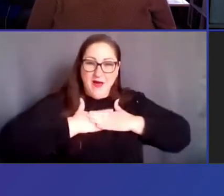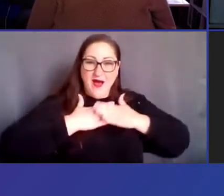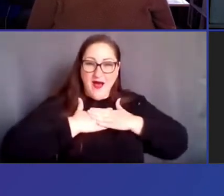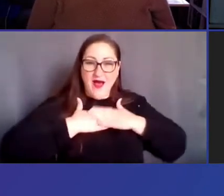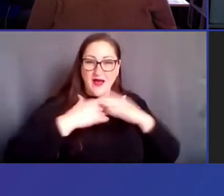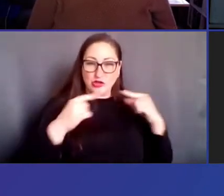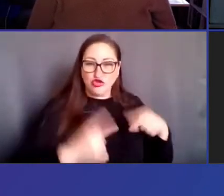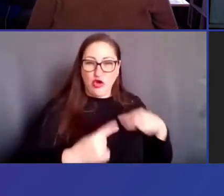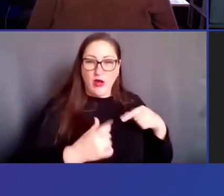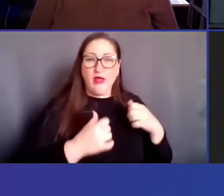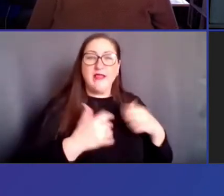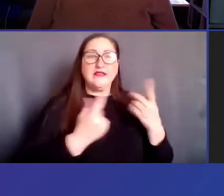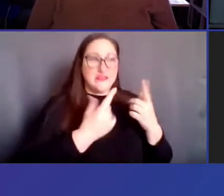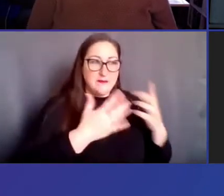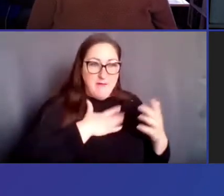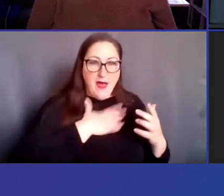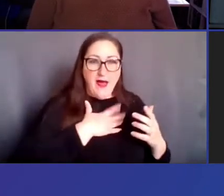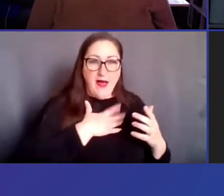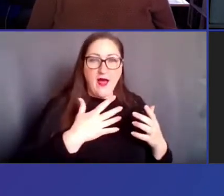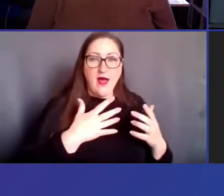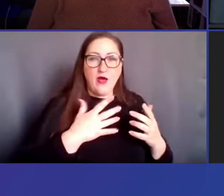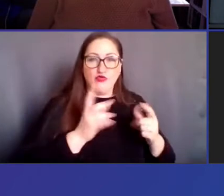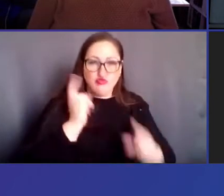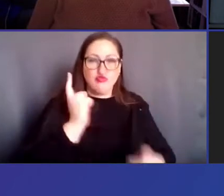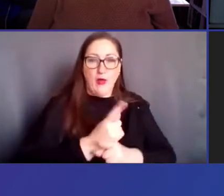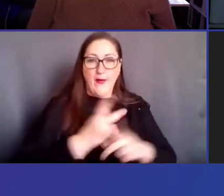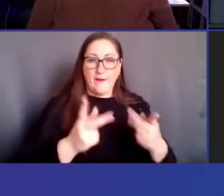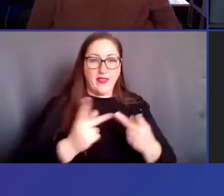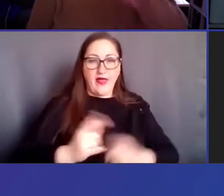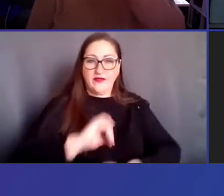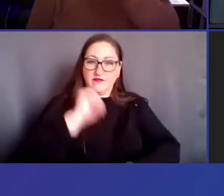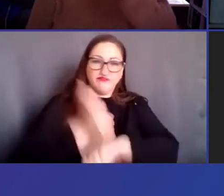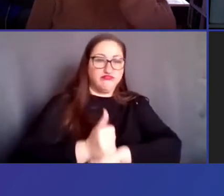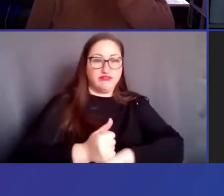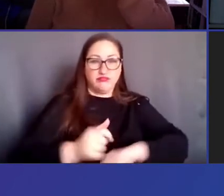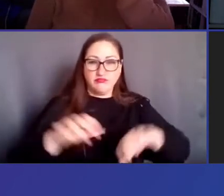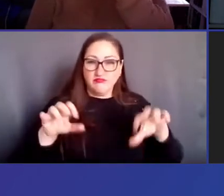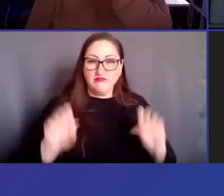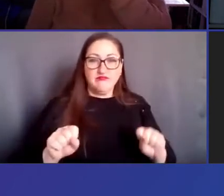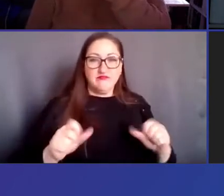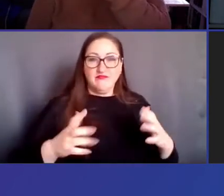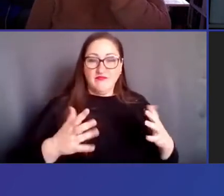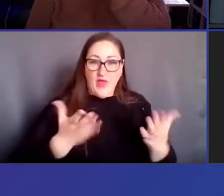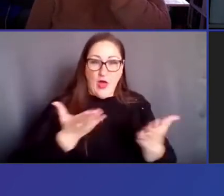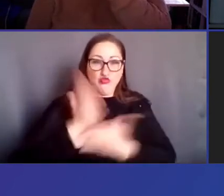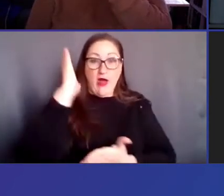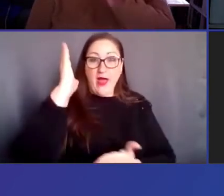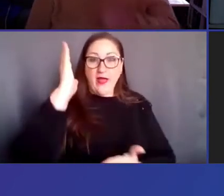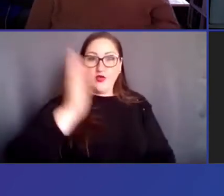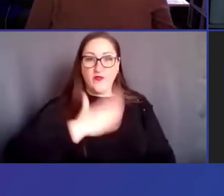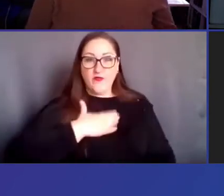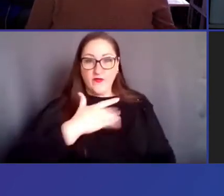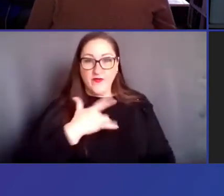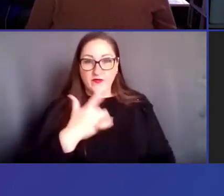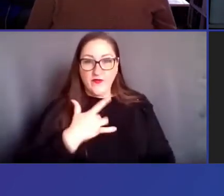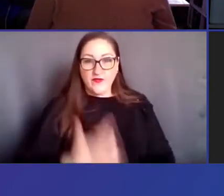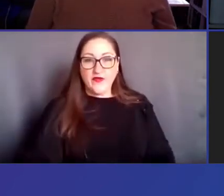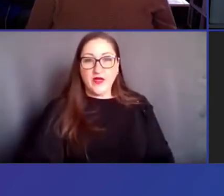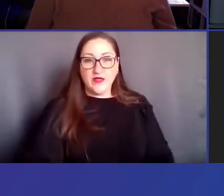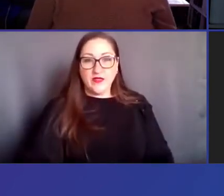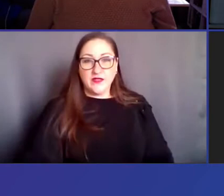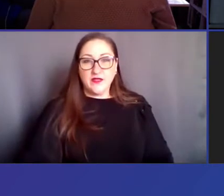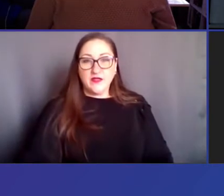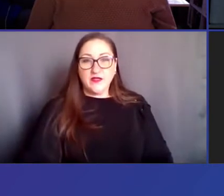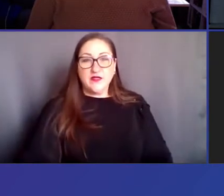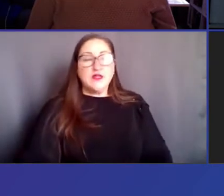the right place to be, and how firmly is that right? So I feel like there's two parts to this question. Who is it, or what